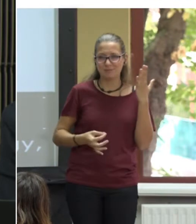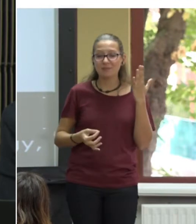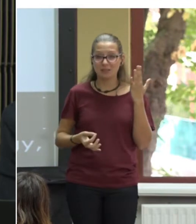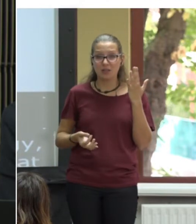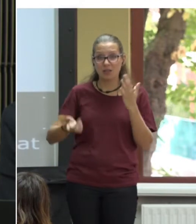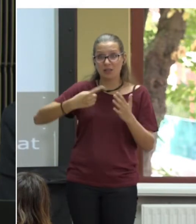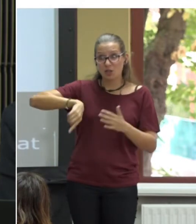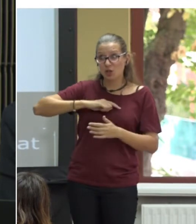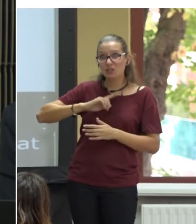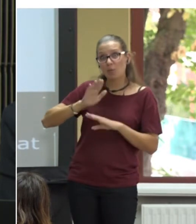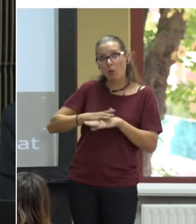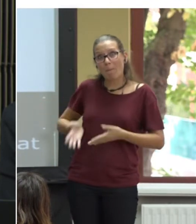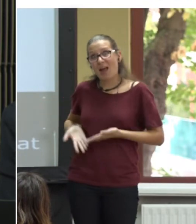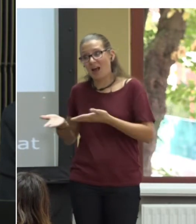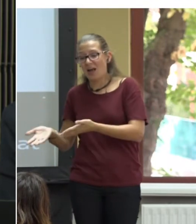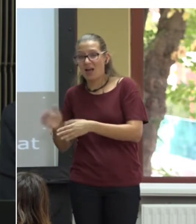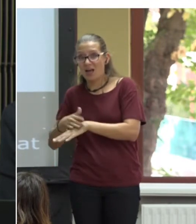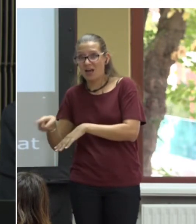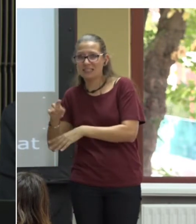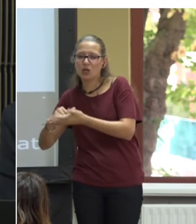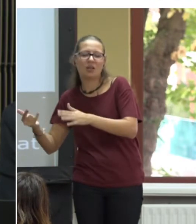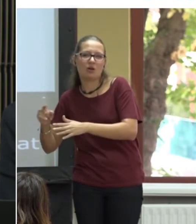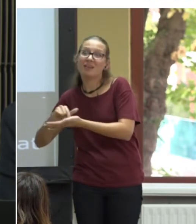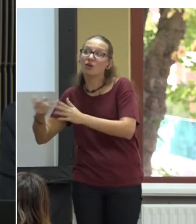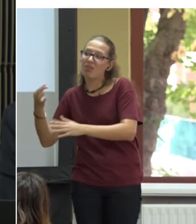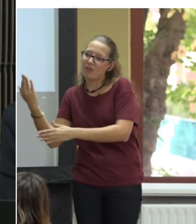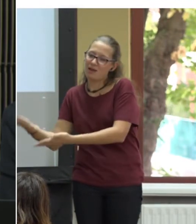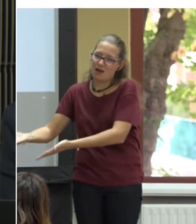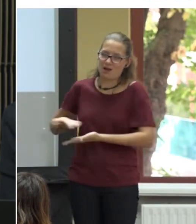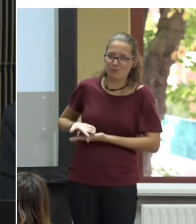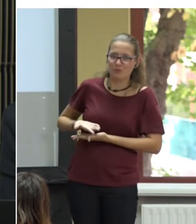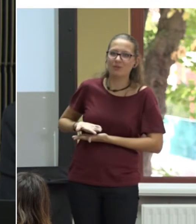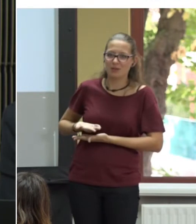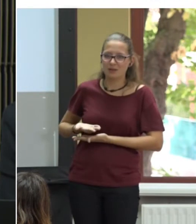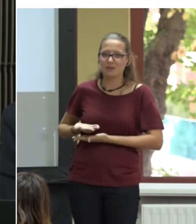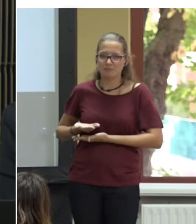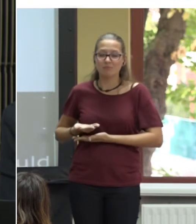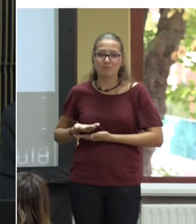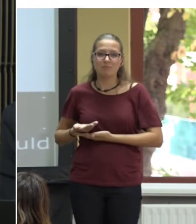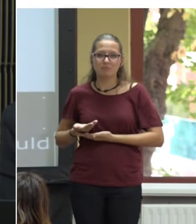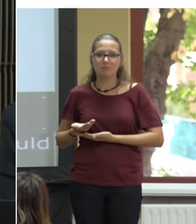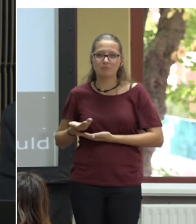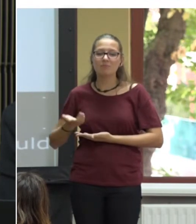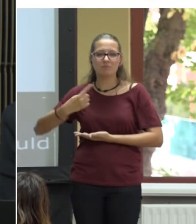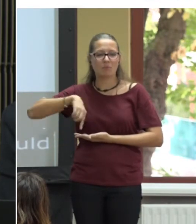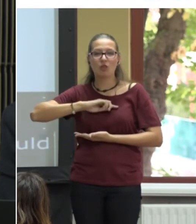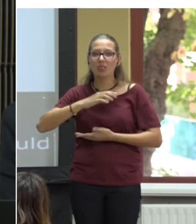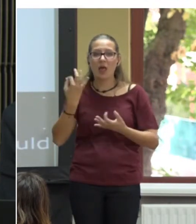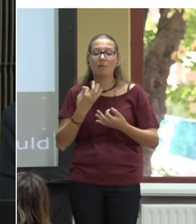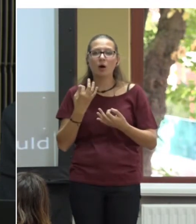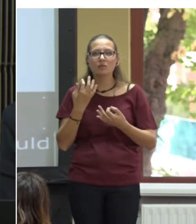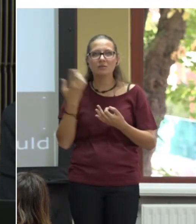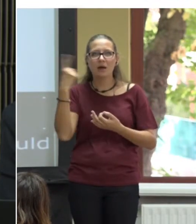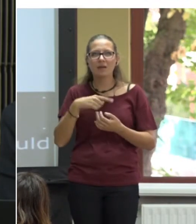us. So the house should build around us, but not we are kind of being slaved. Oh, the